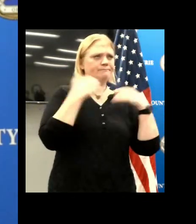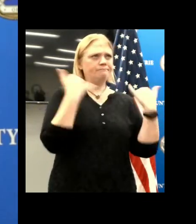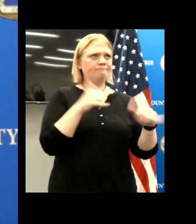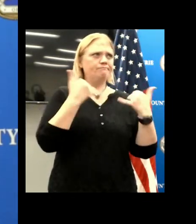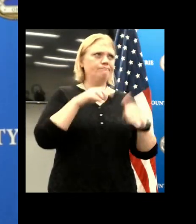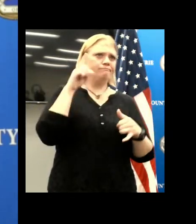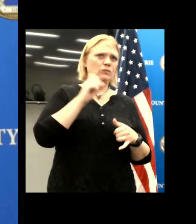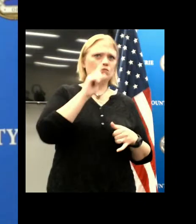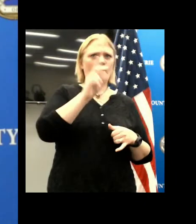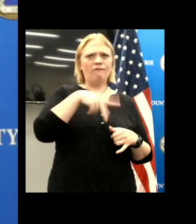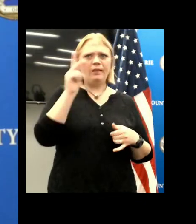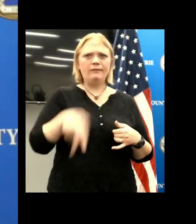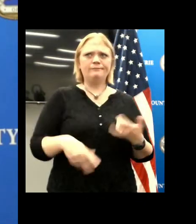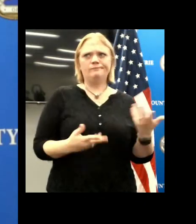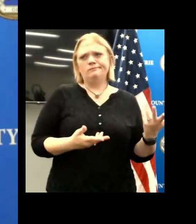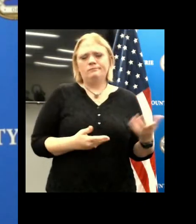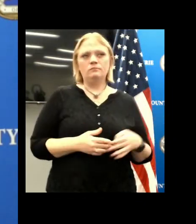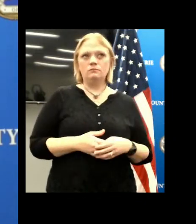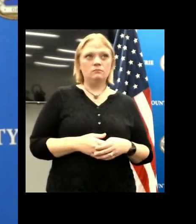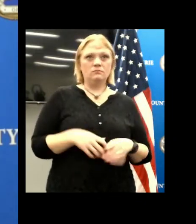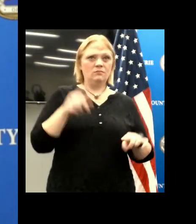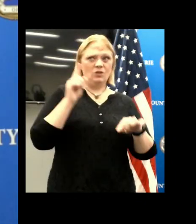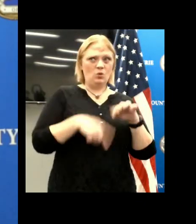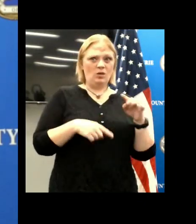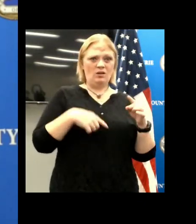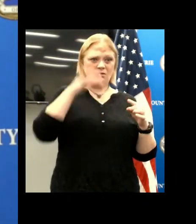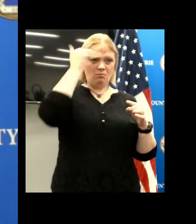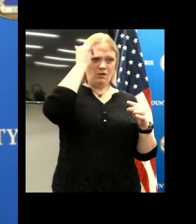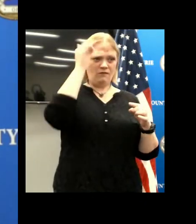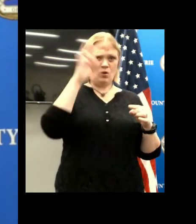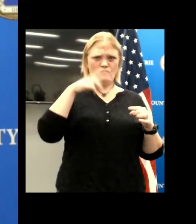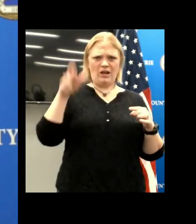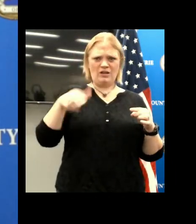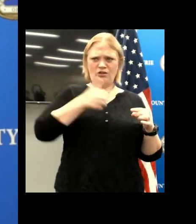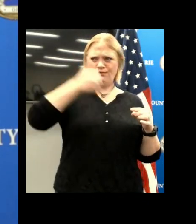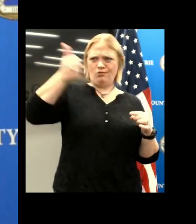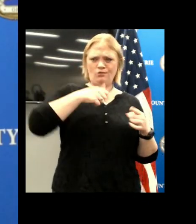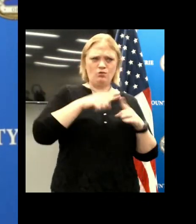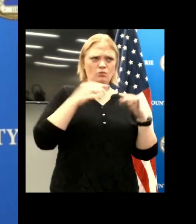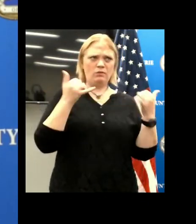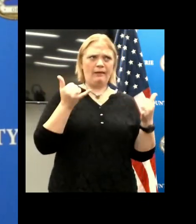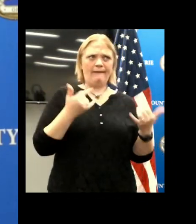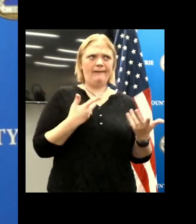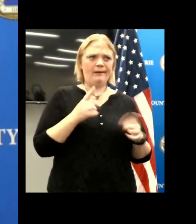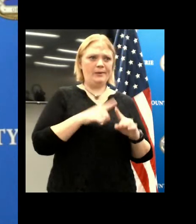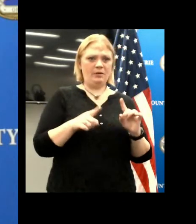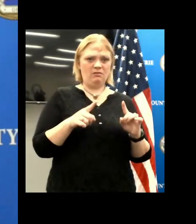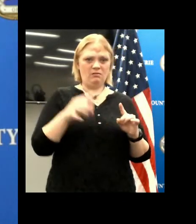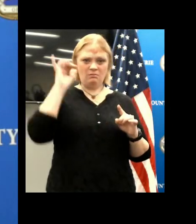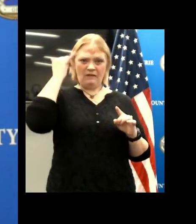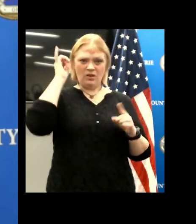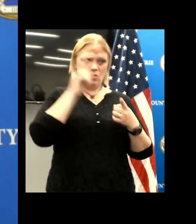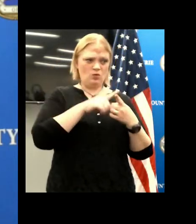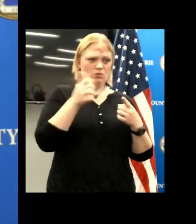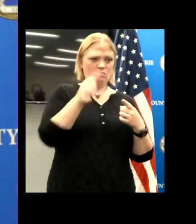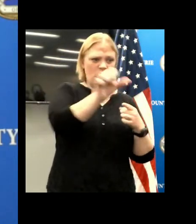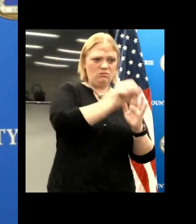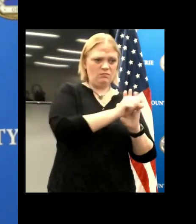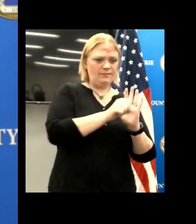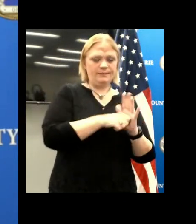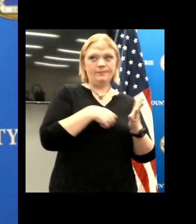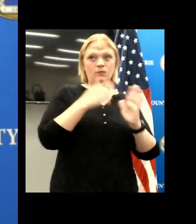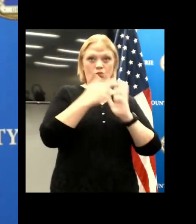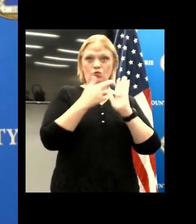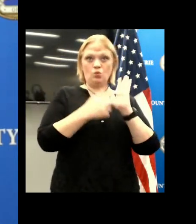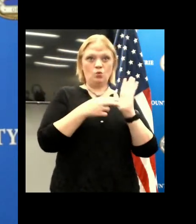going to go to Philly. You can't even go from Buffalo to Rochester to play. Nevertheless, go from Buffalo to other places. That's what the